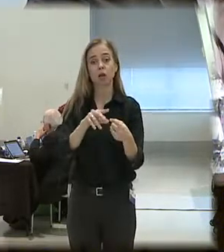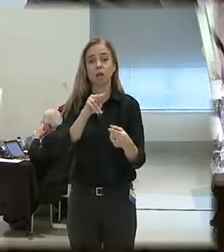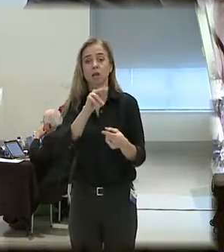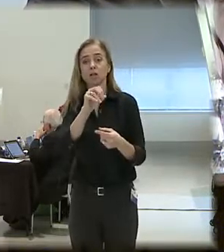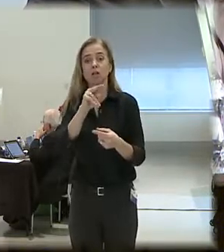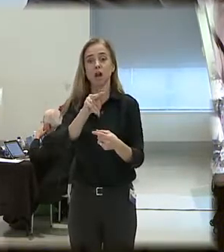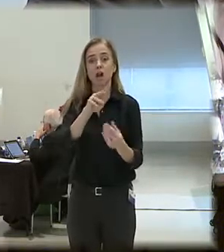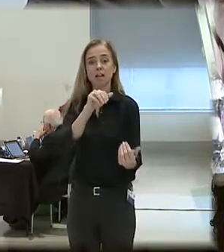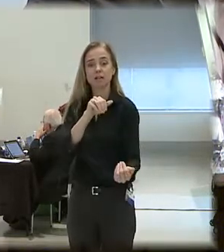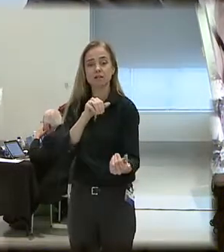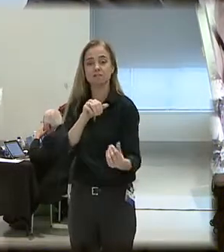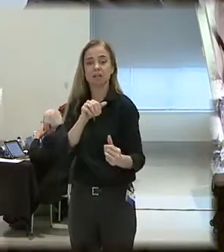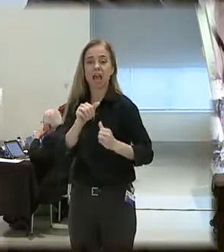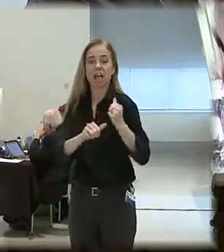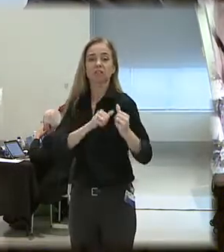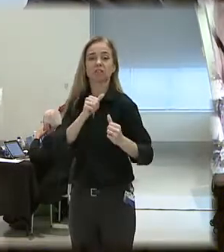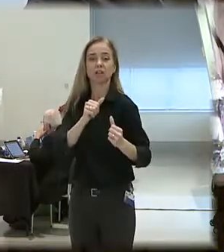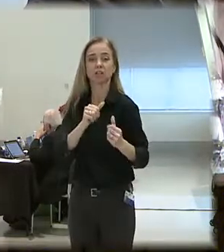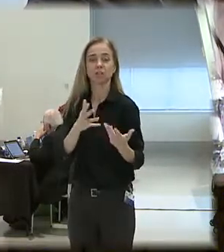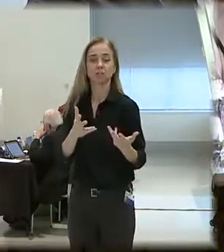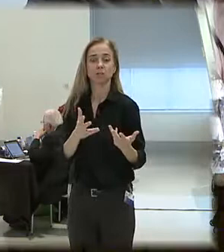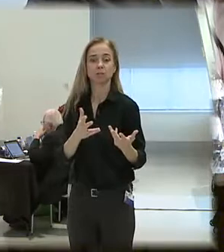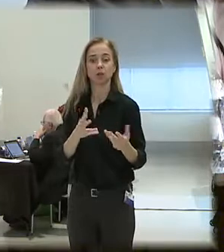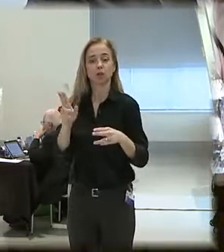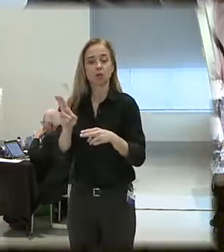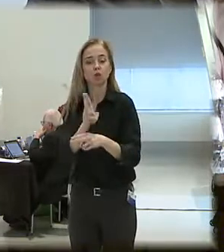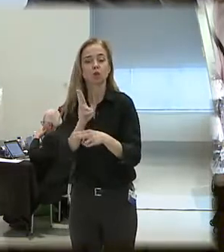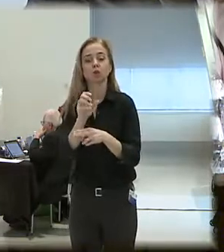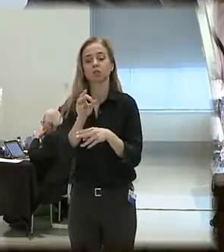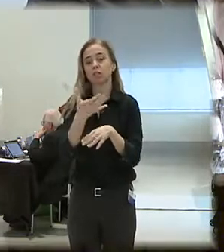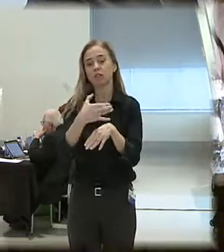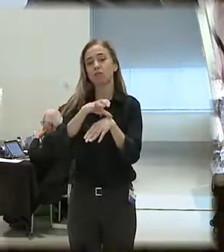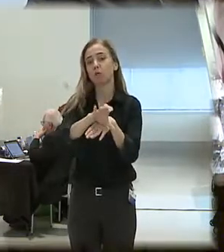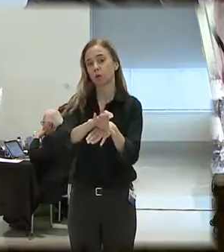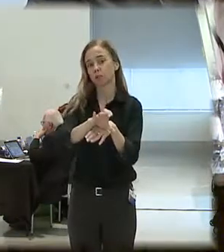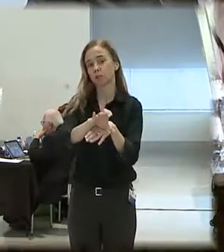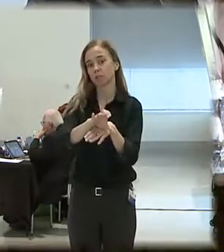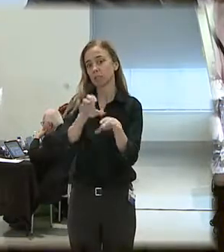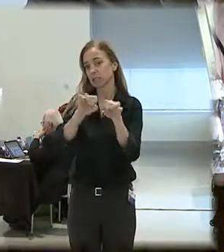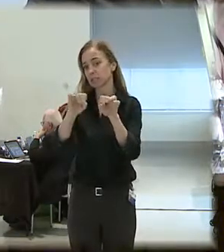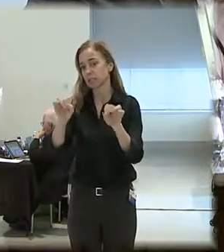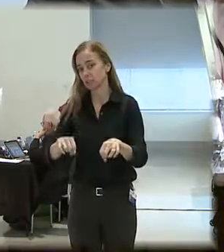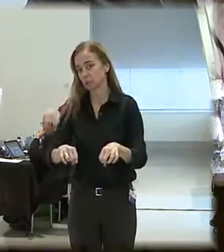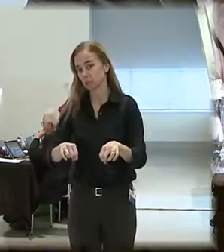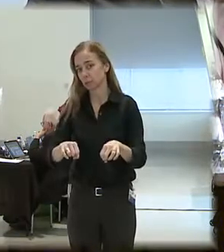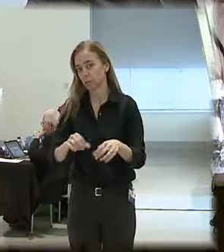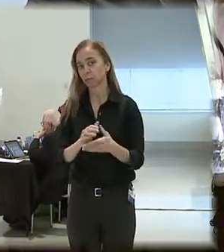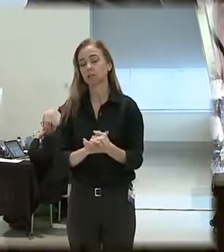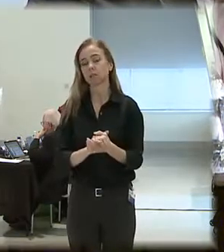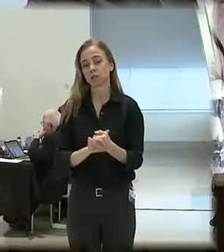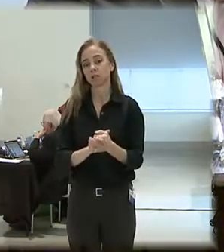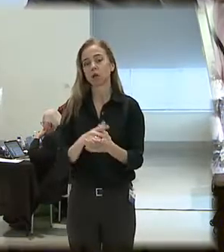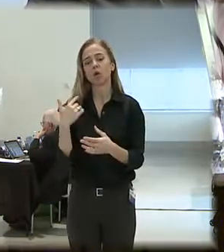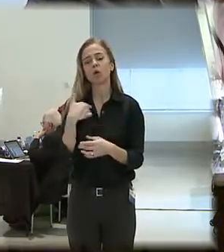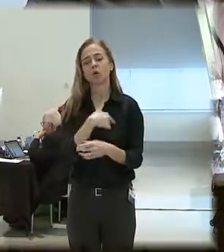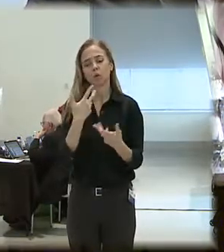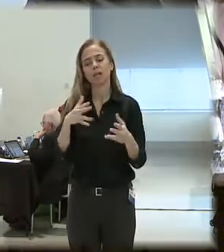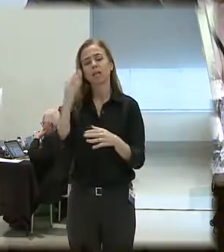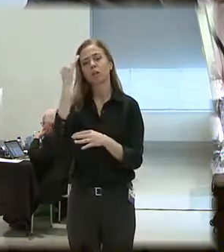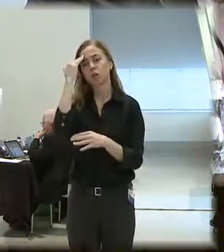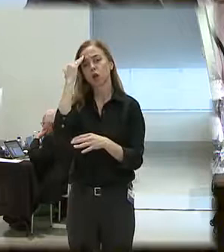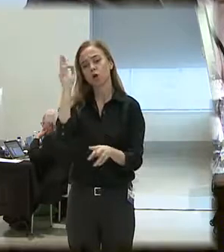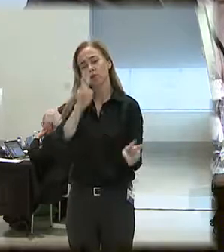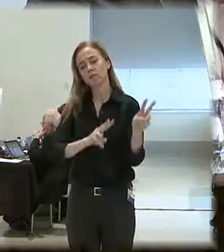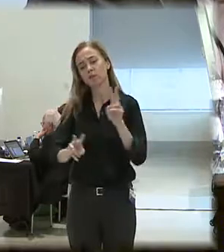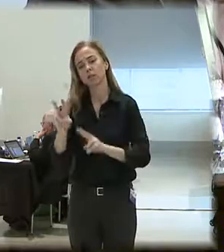non-adversarial, non-blaming use of force review systems. And in particular, we know, we've